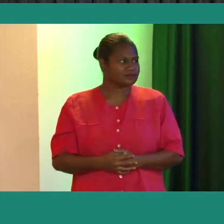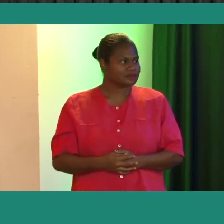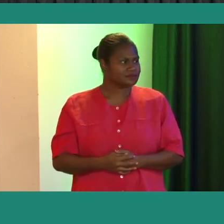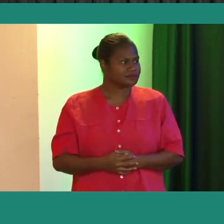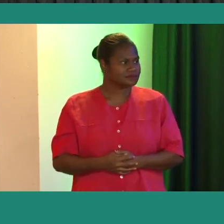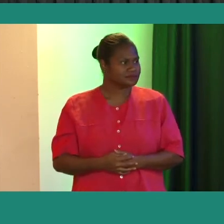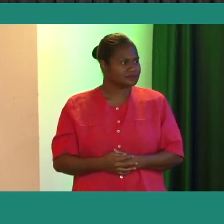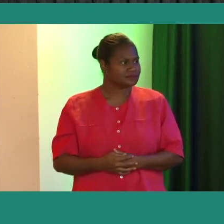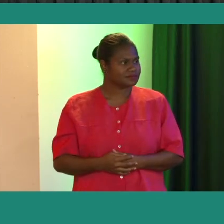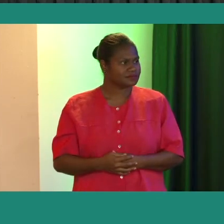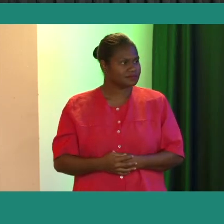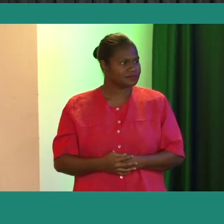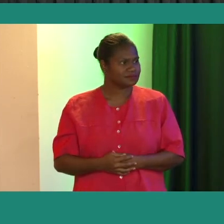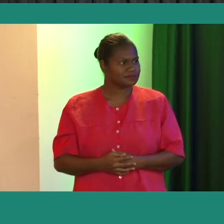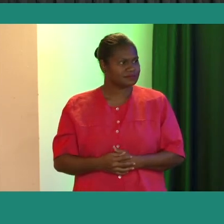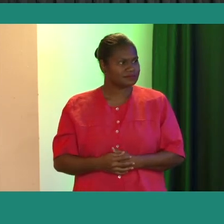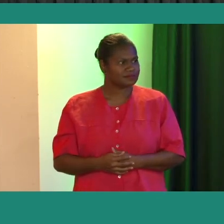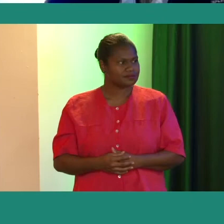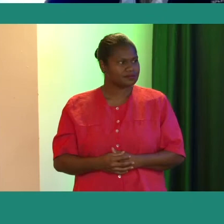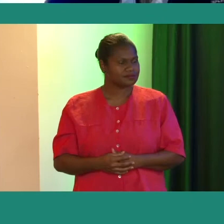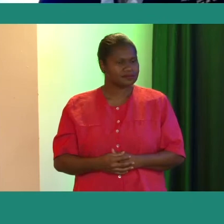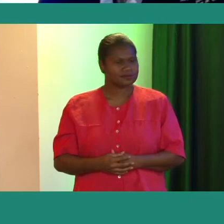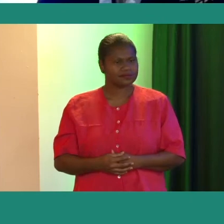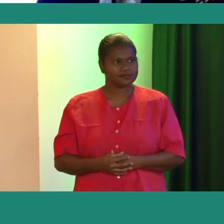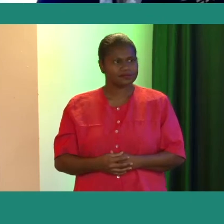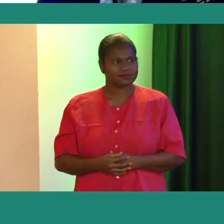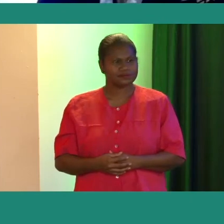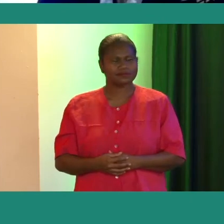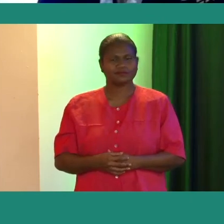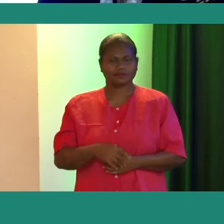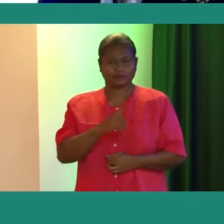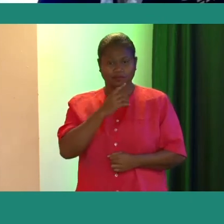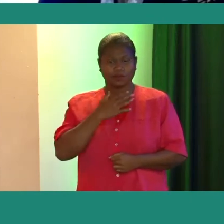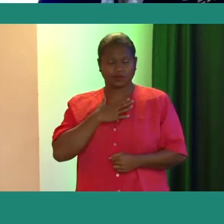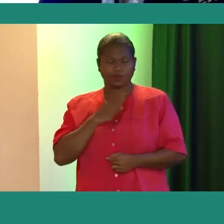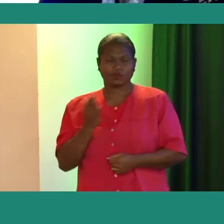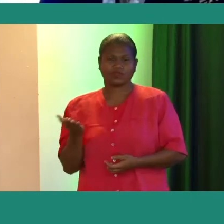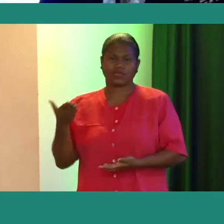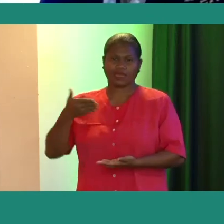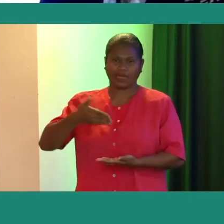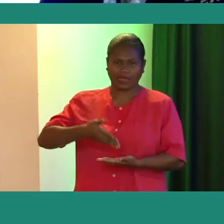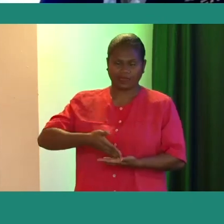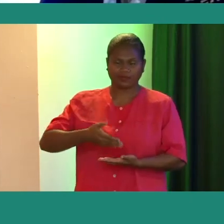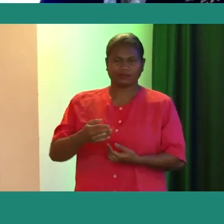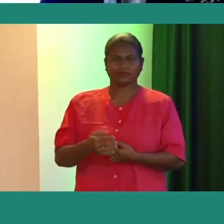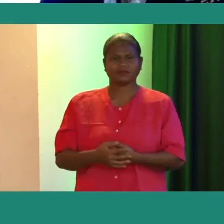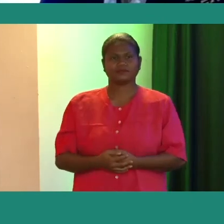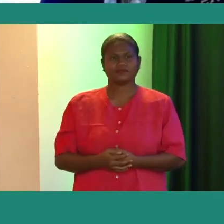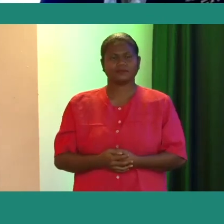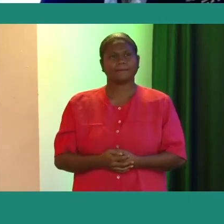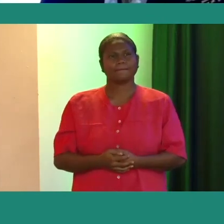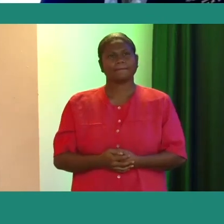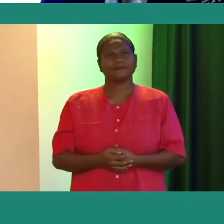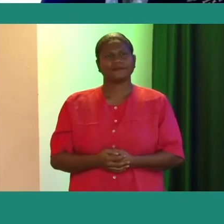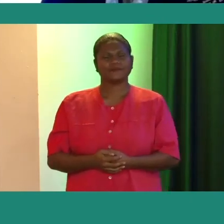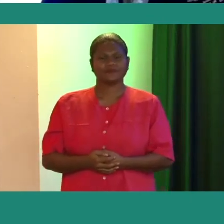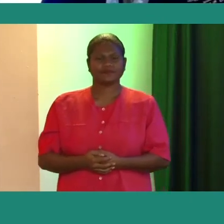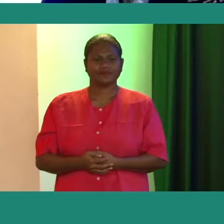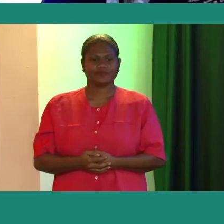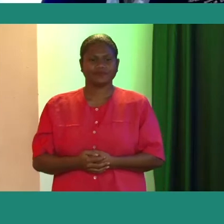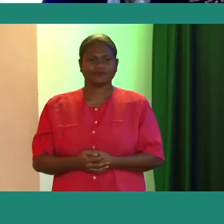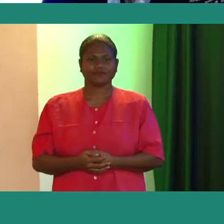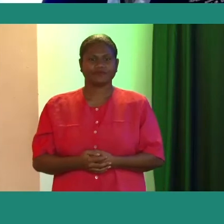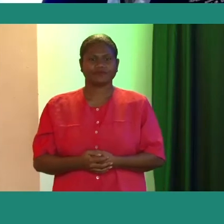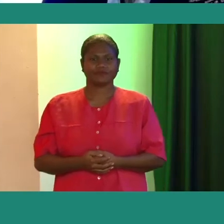Let me just, I just like to add something. All these everything that